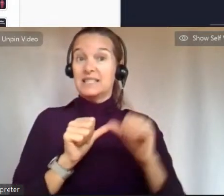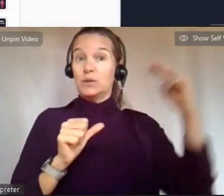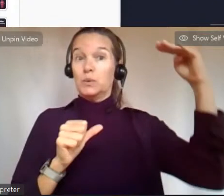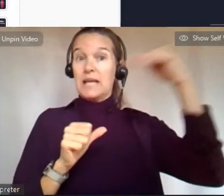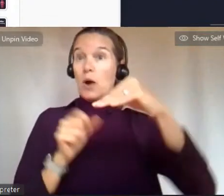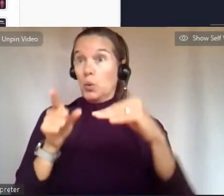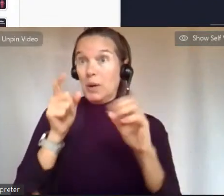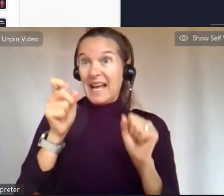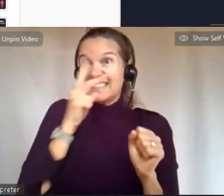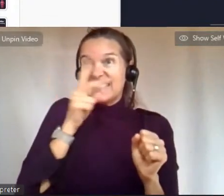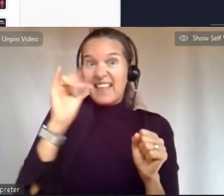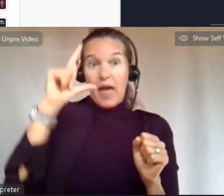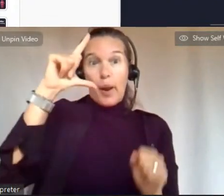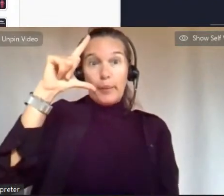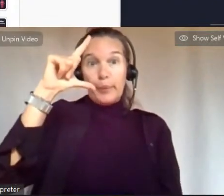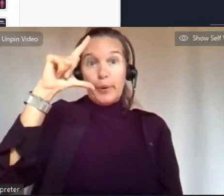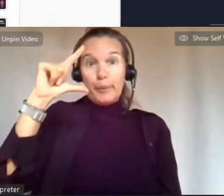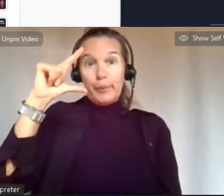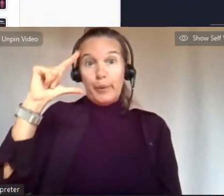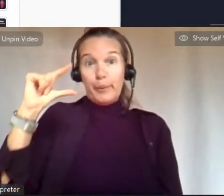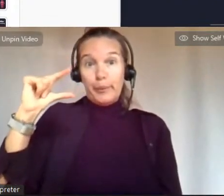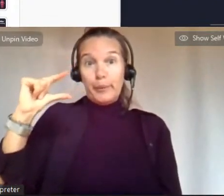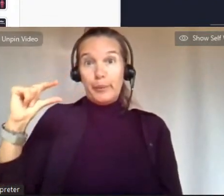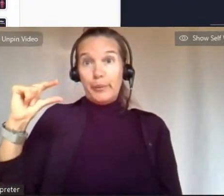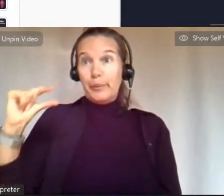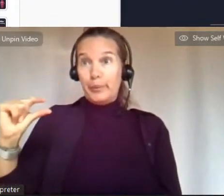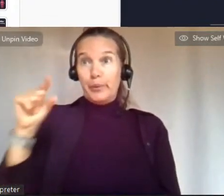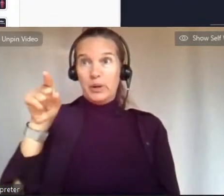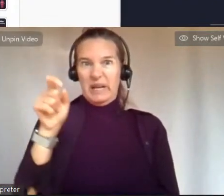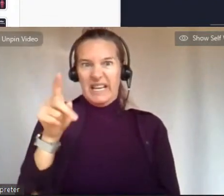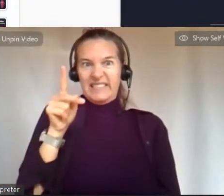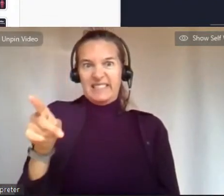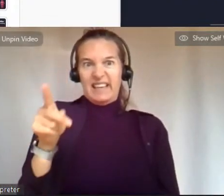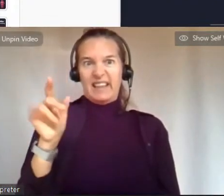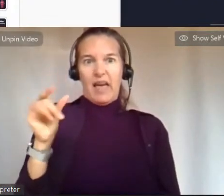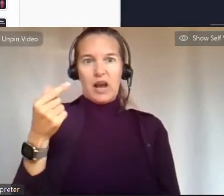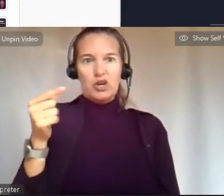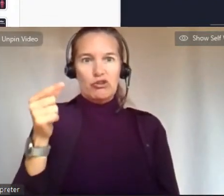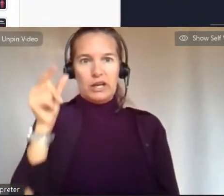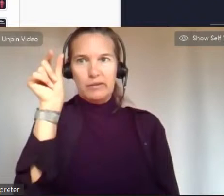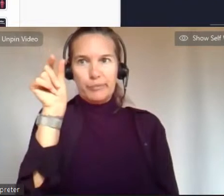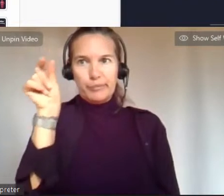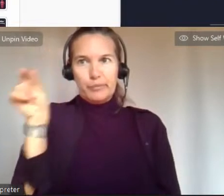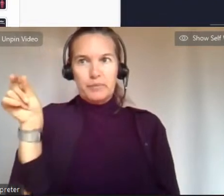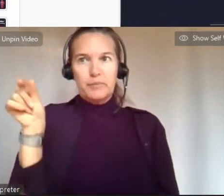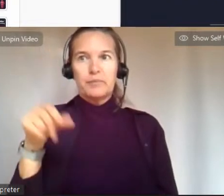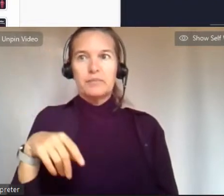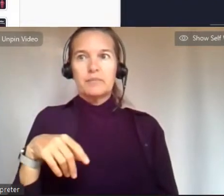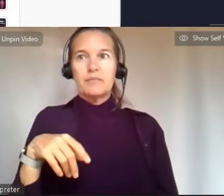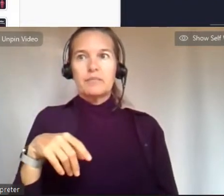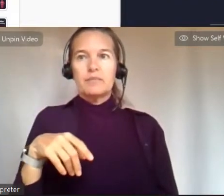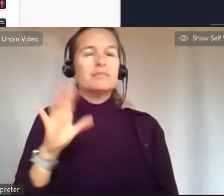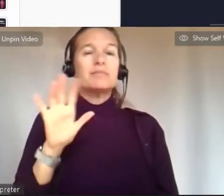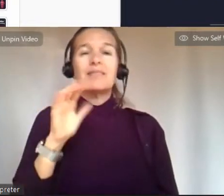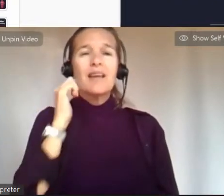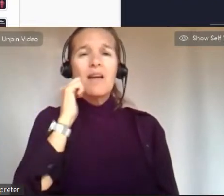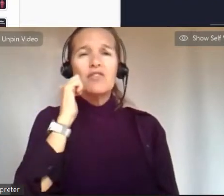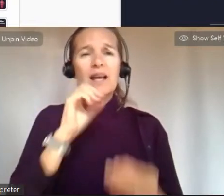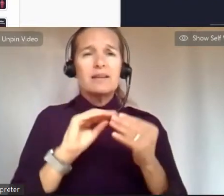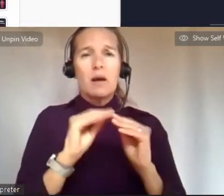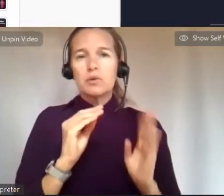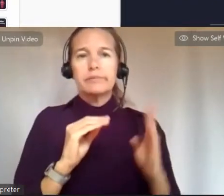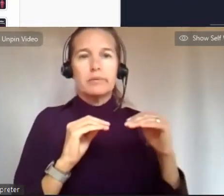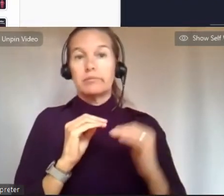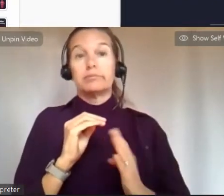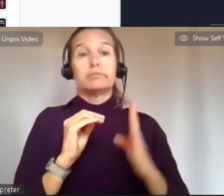it visually better than you can, see it by looking at day-to-day numbers. Because yes, day-to-day numbers